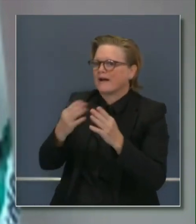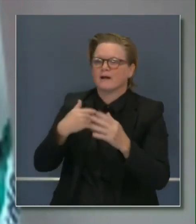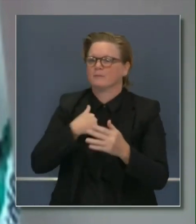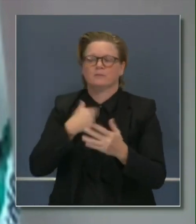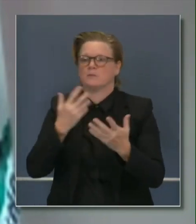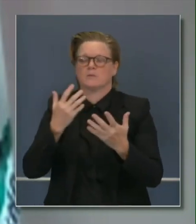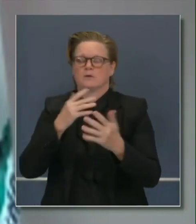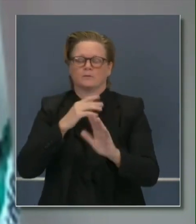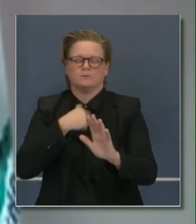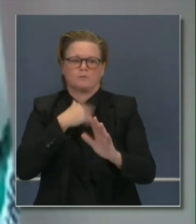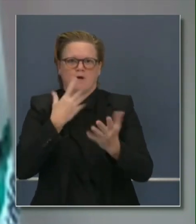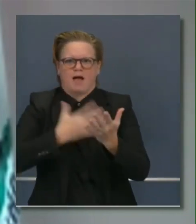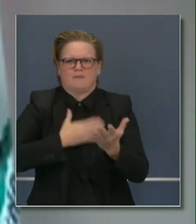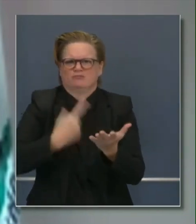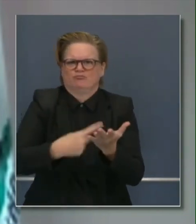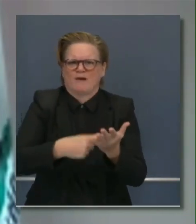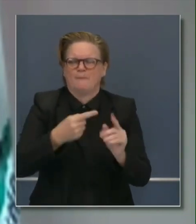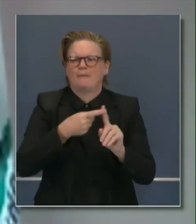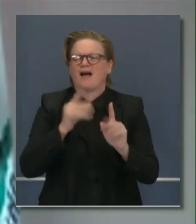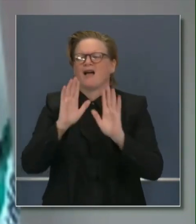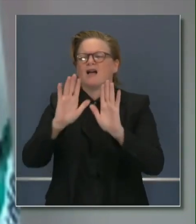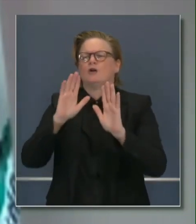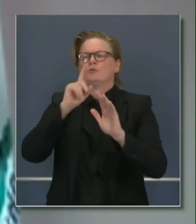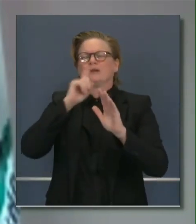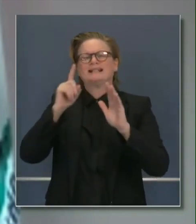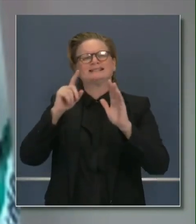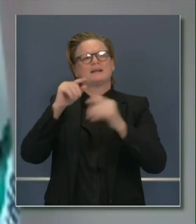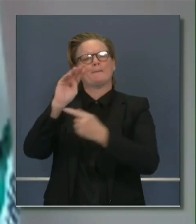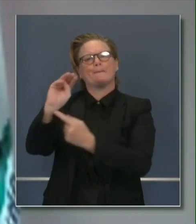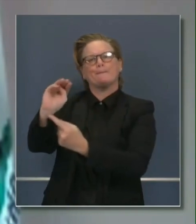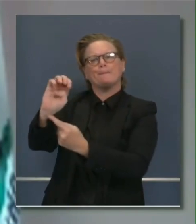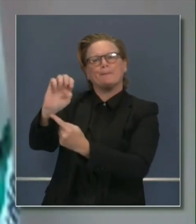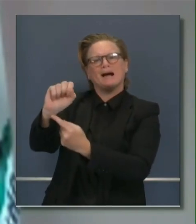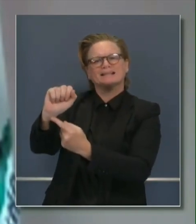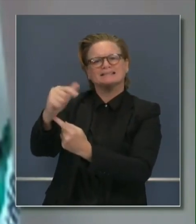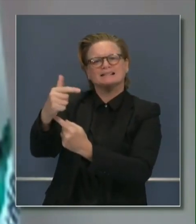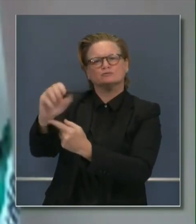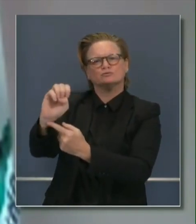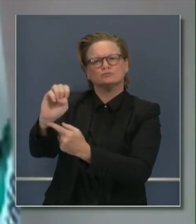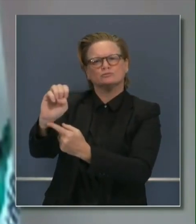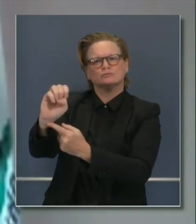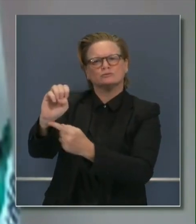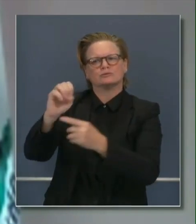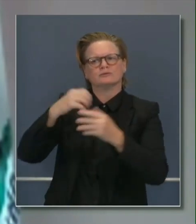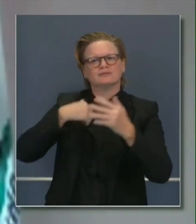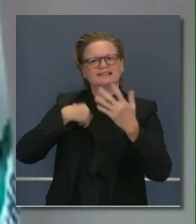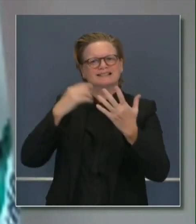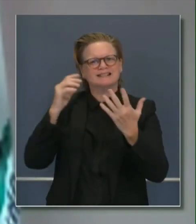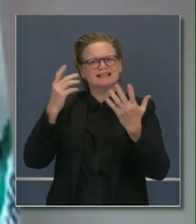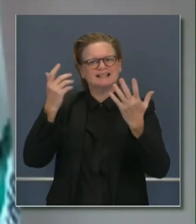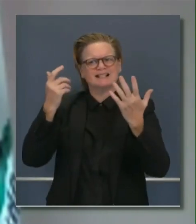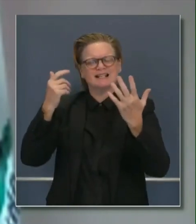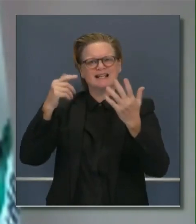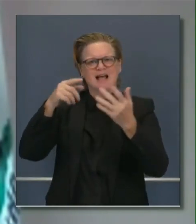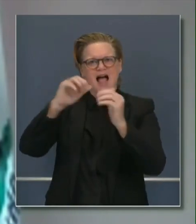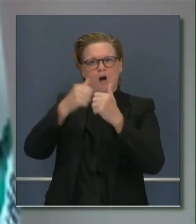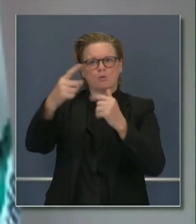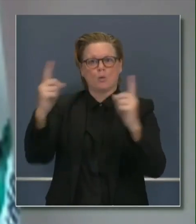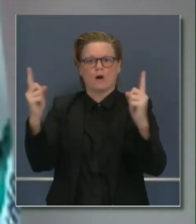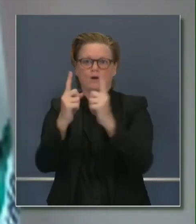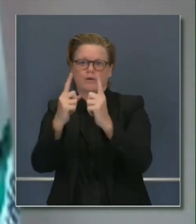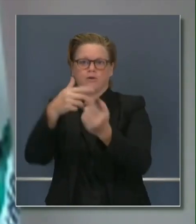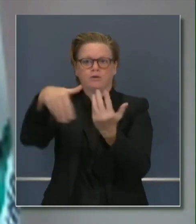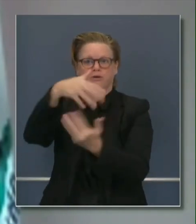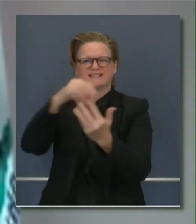in a moment, today's message is not about how do we mix safely, it's about how we reduce our mixing altogether, staying